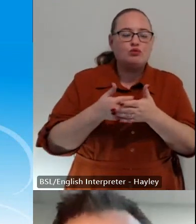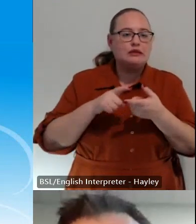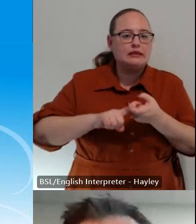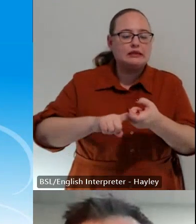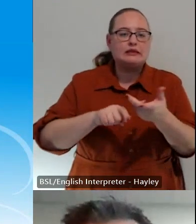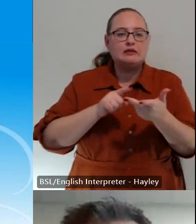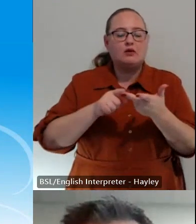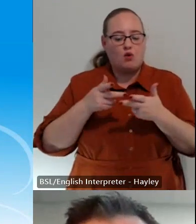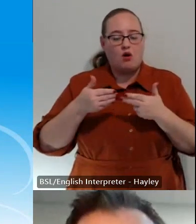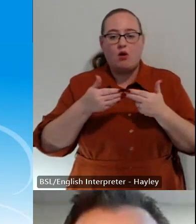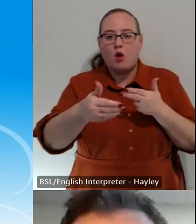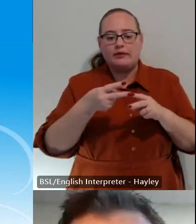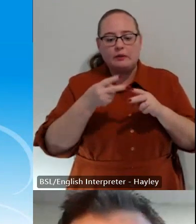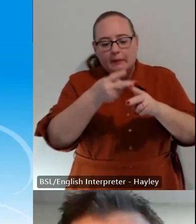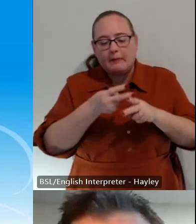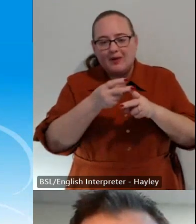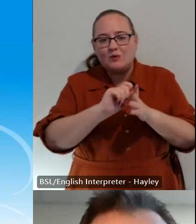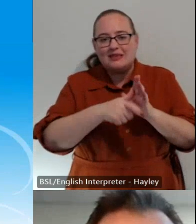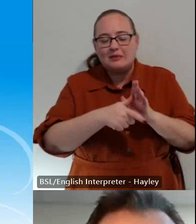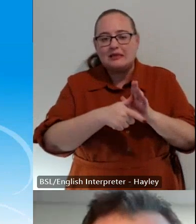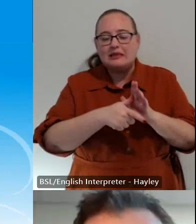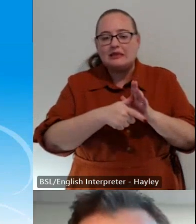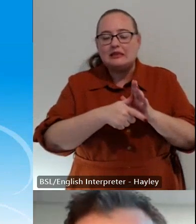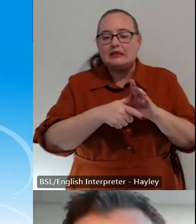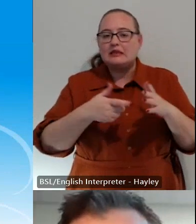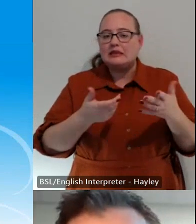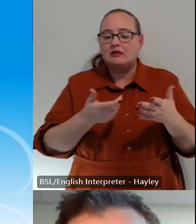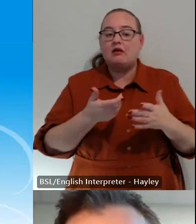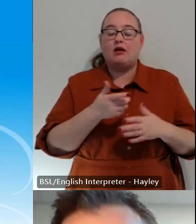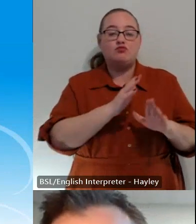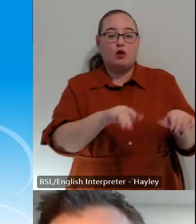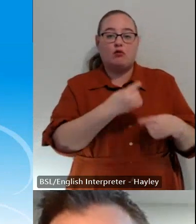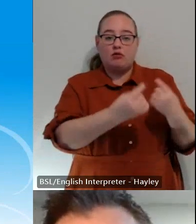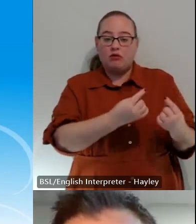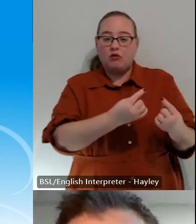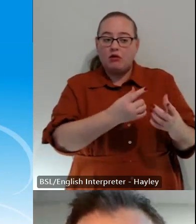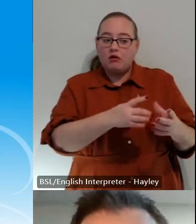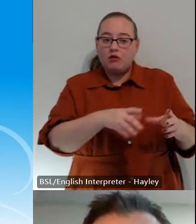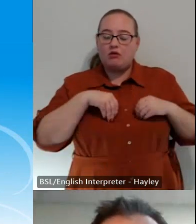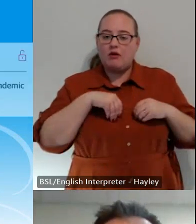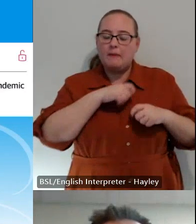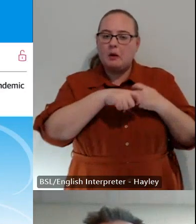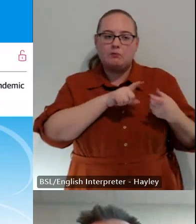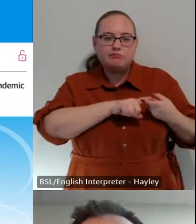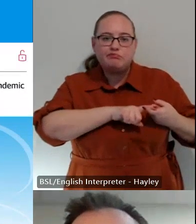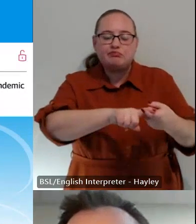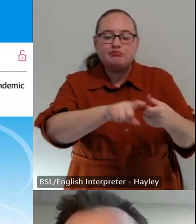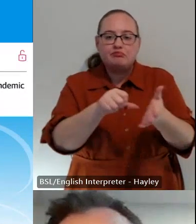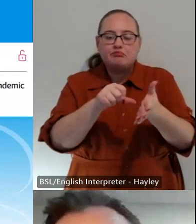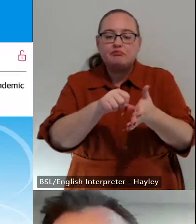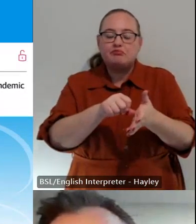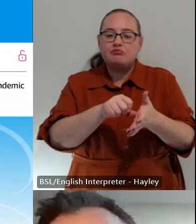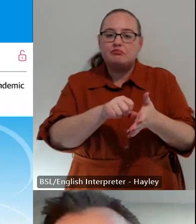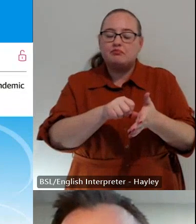care. And as well, children do develop these problems in quite a severe way. And just